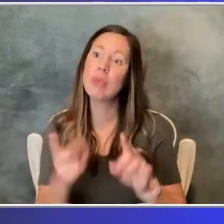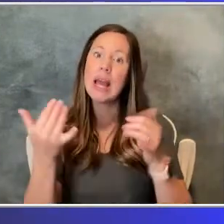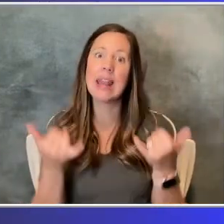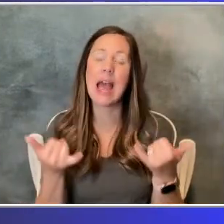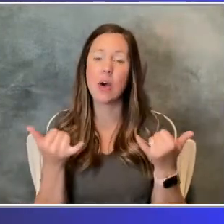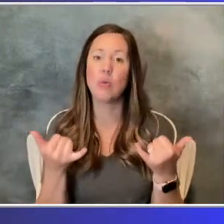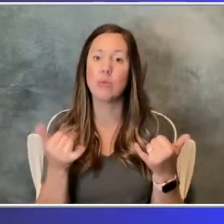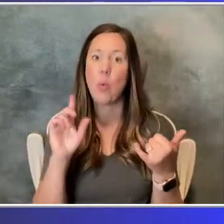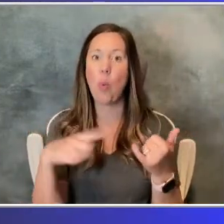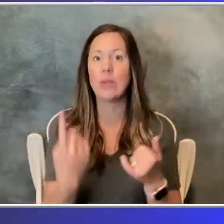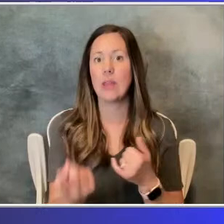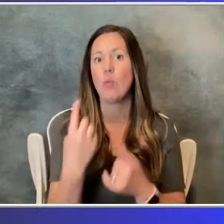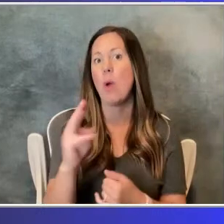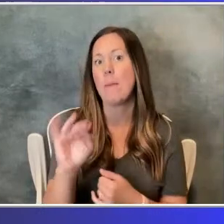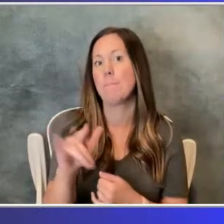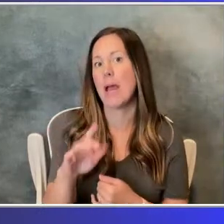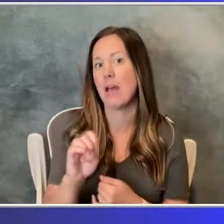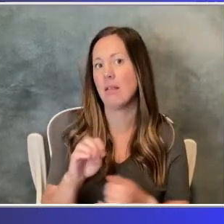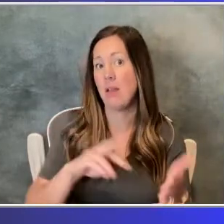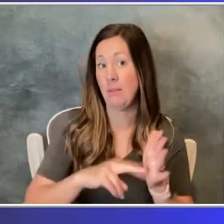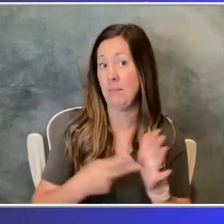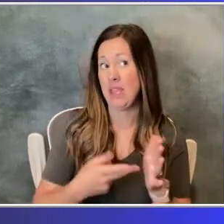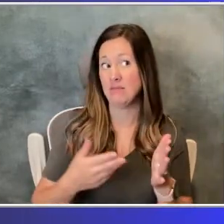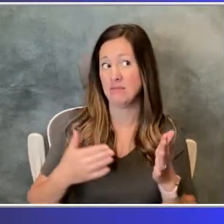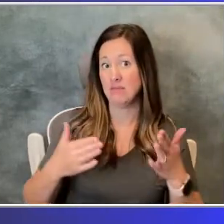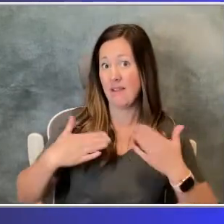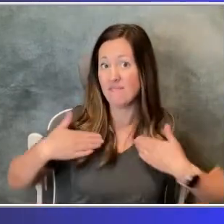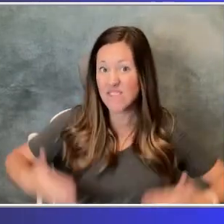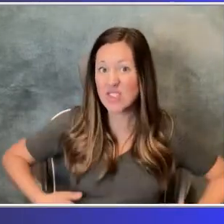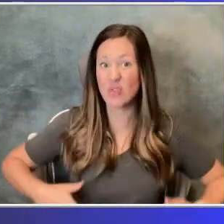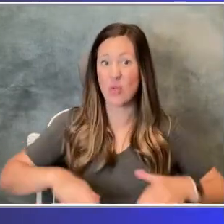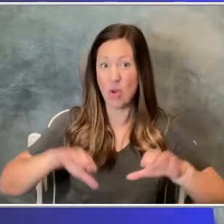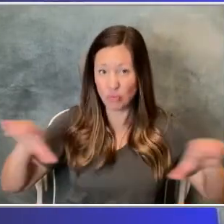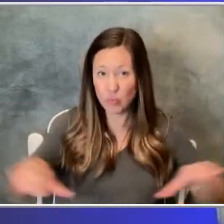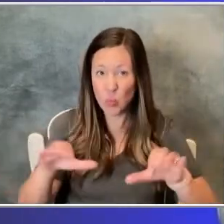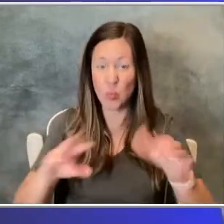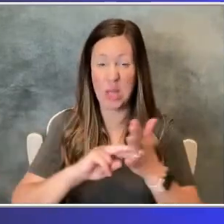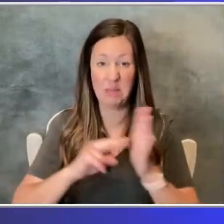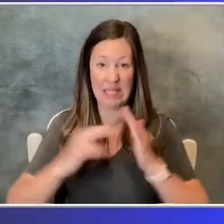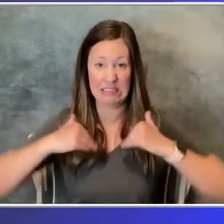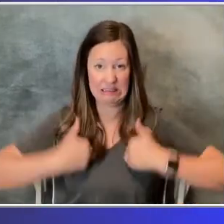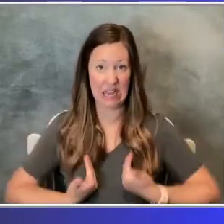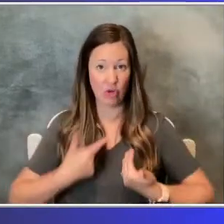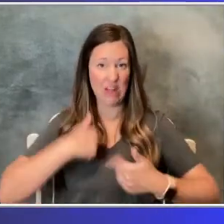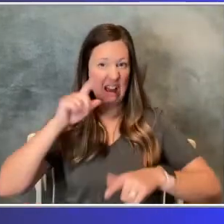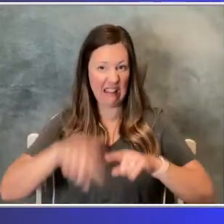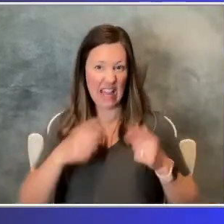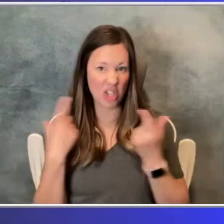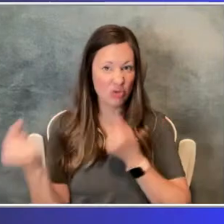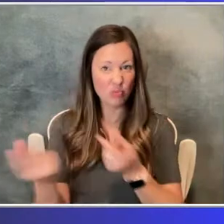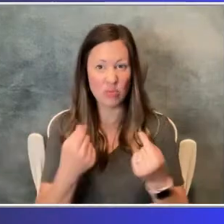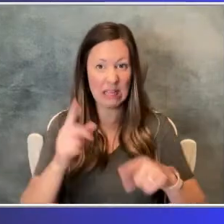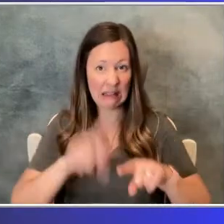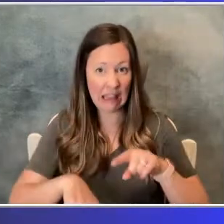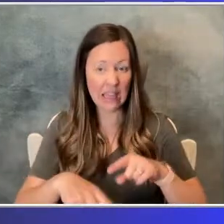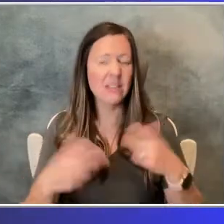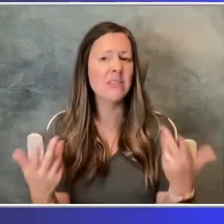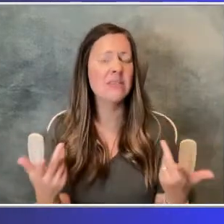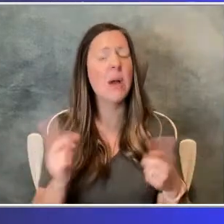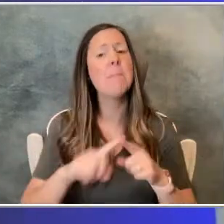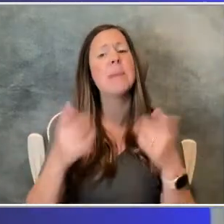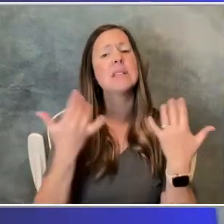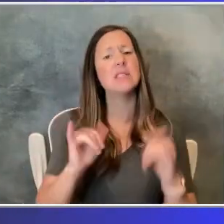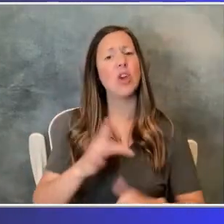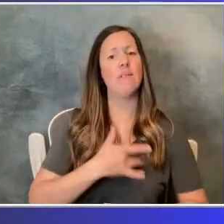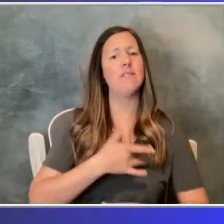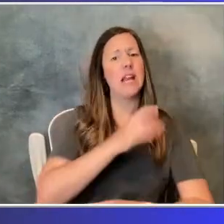So is it really about physical exertion, like I'm fatigued, I can't do things like I used to be able to do, so they don't have the stamina, but they feel interested, they want to